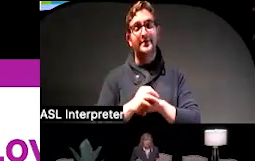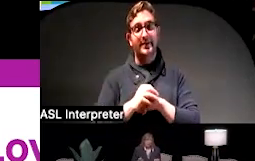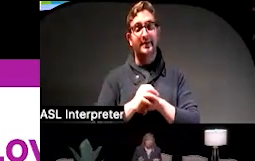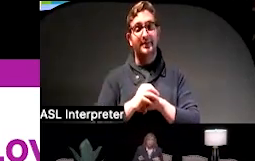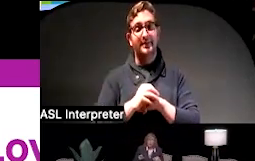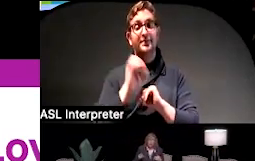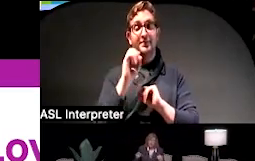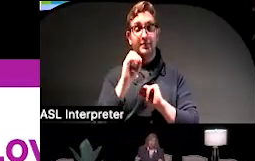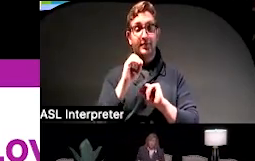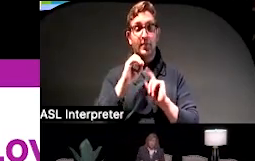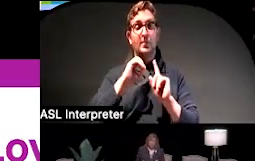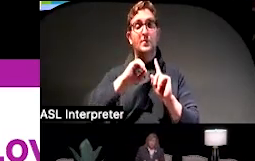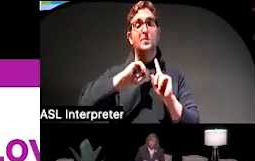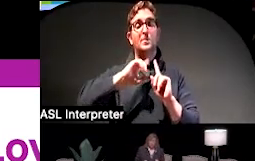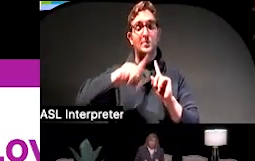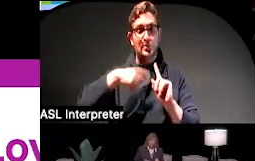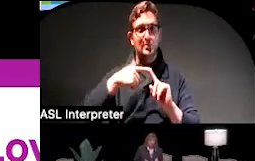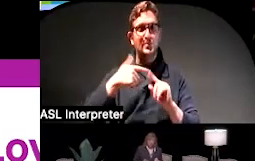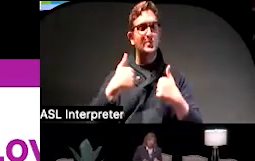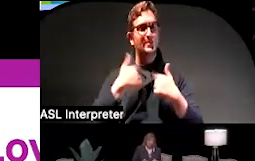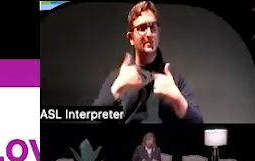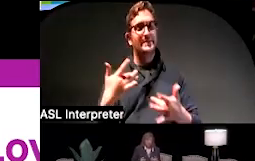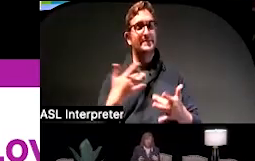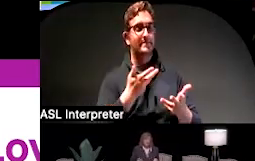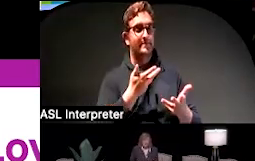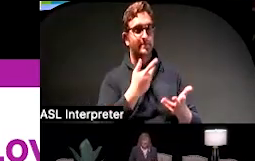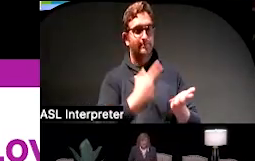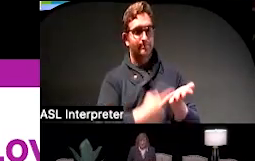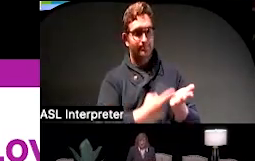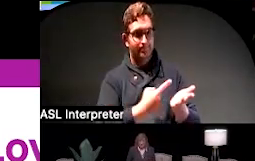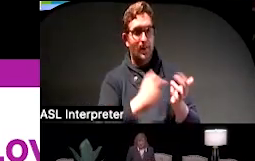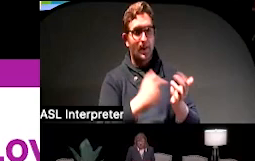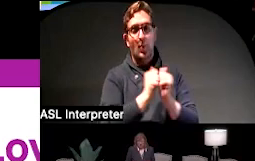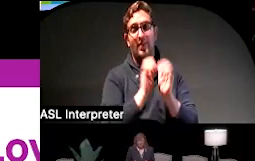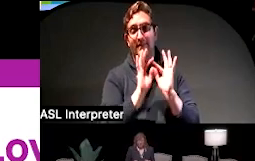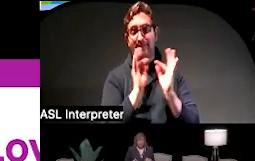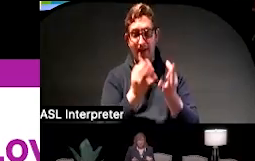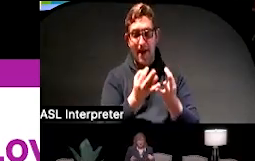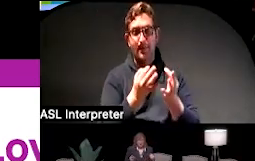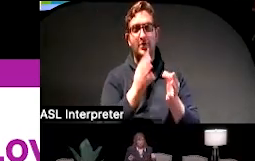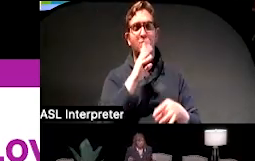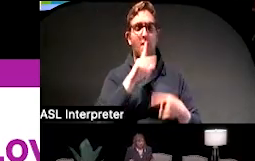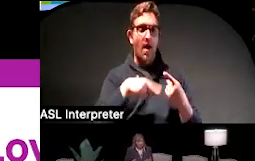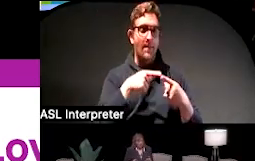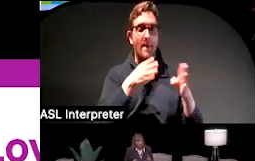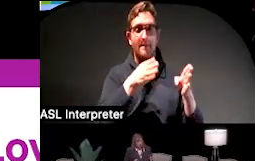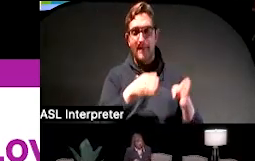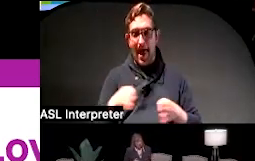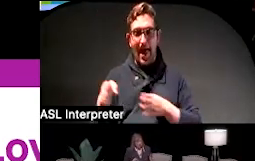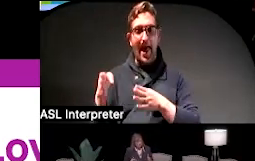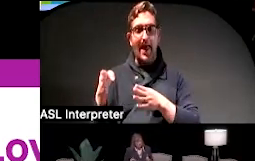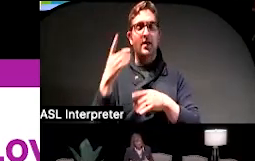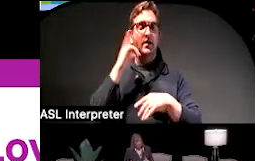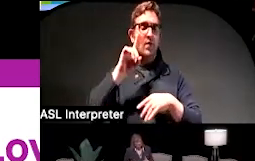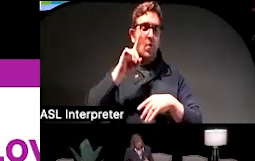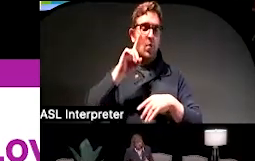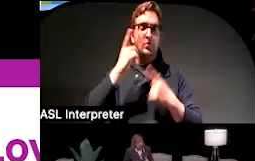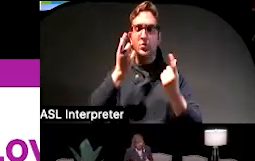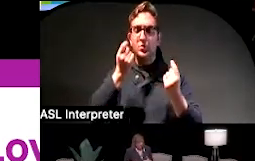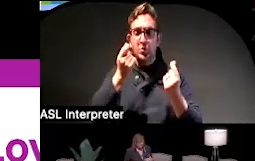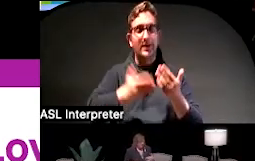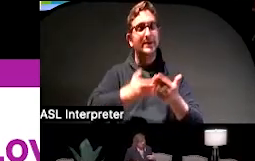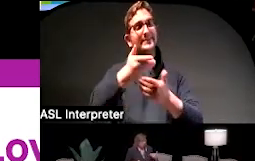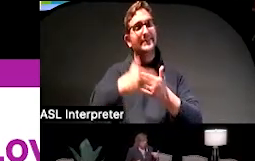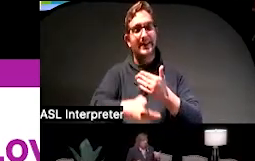So when I talk to families about doing planning and figuring out what the next steps